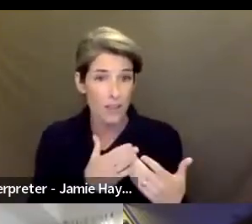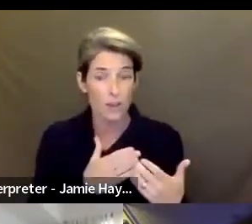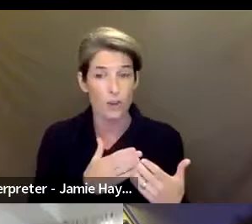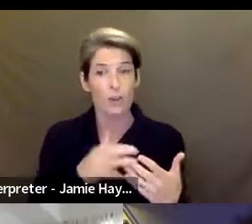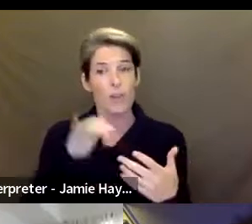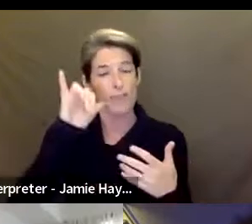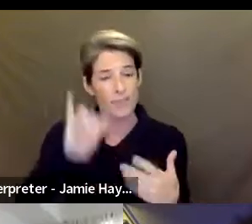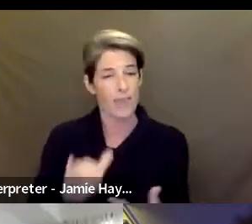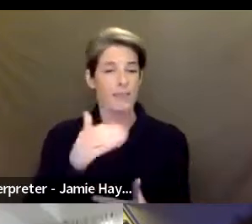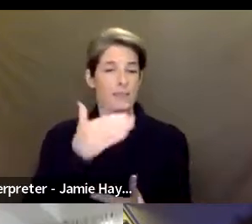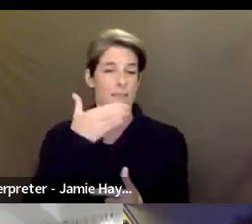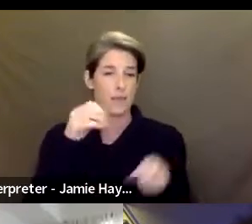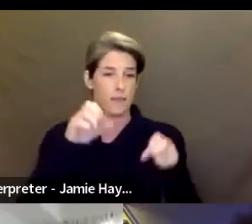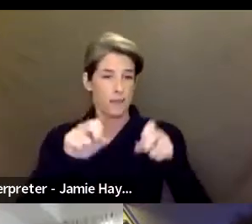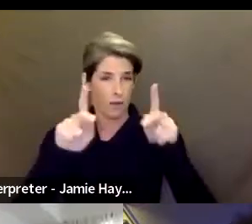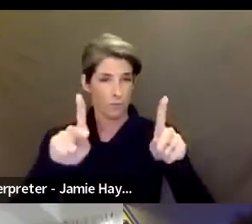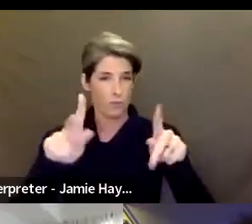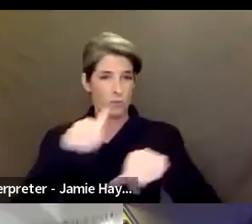best work.